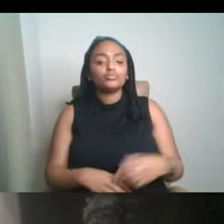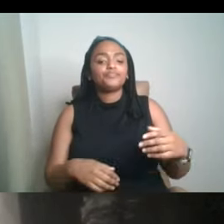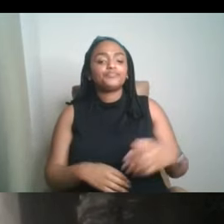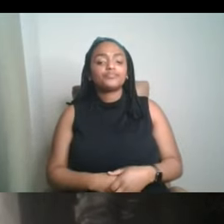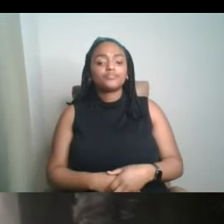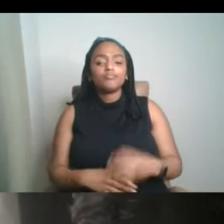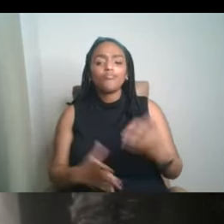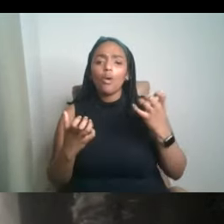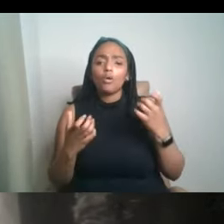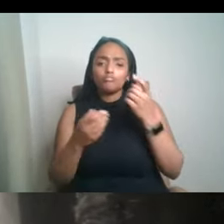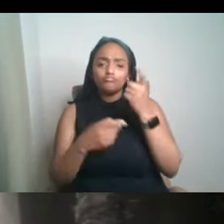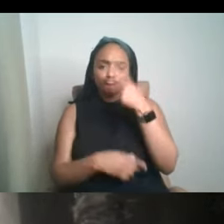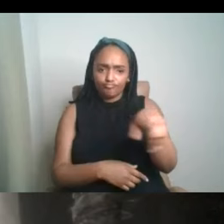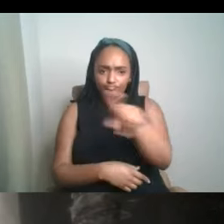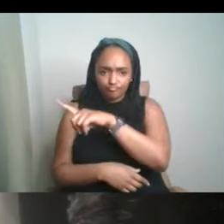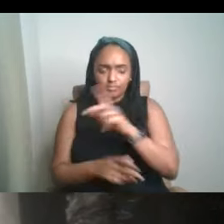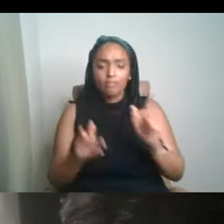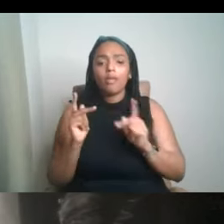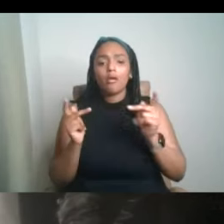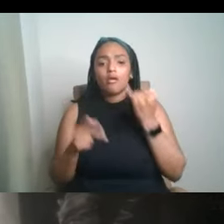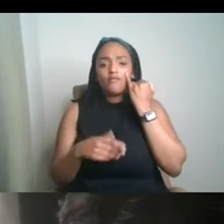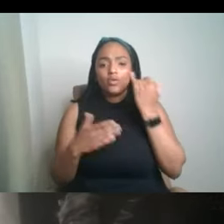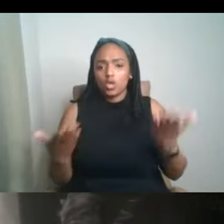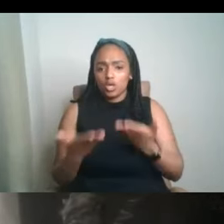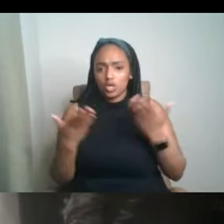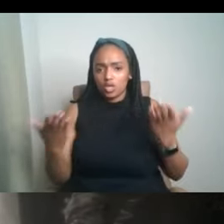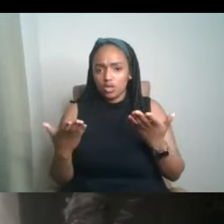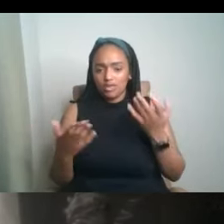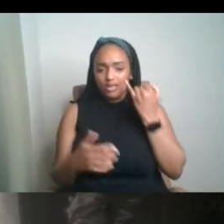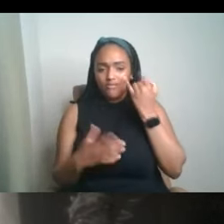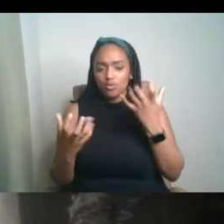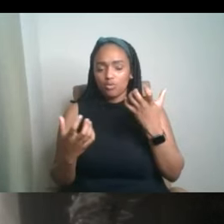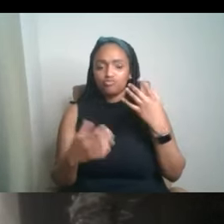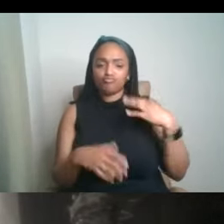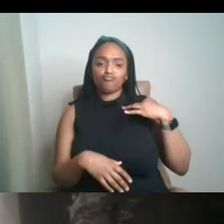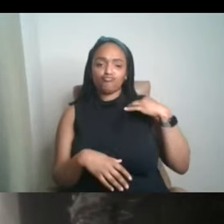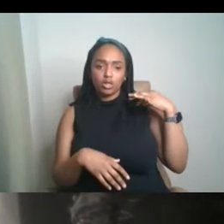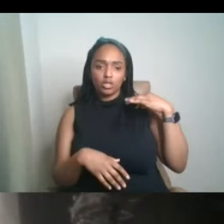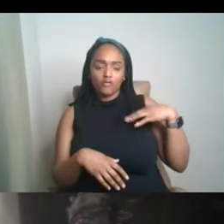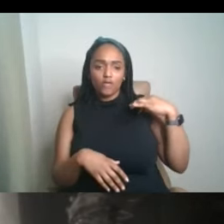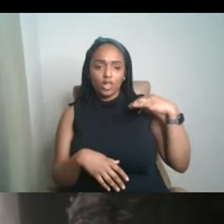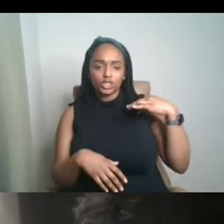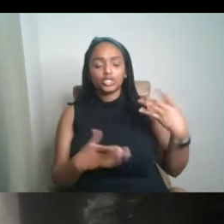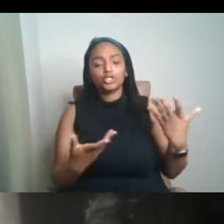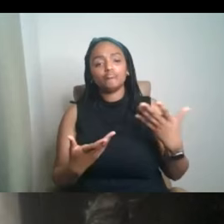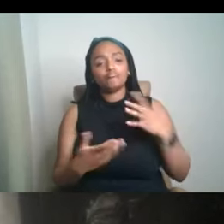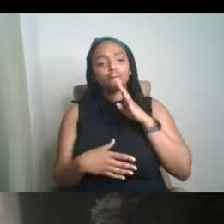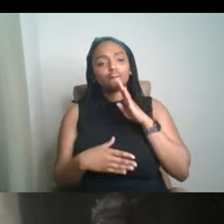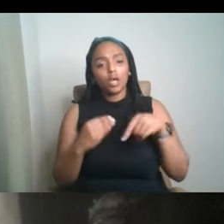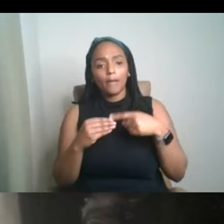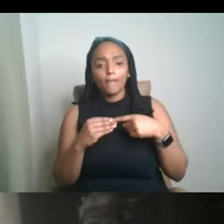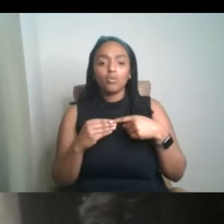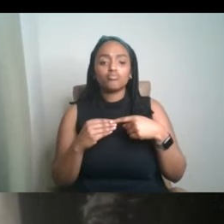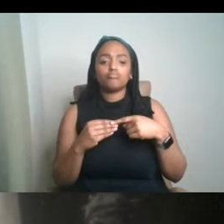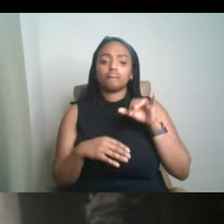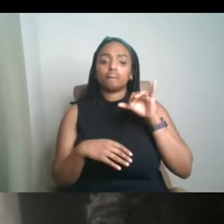people that are like here to like, if you want to volunteer and like talk about that for about, okay, I don't know,